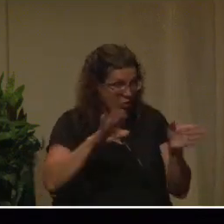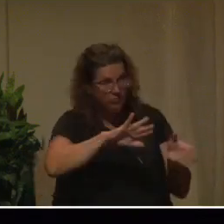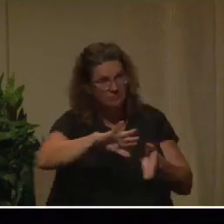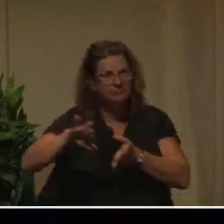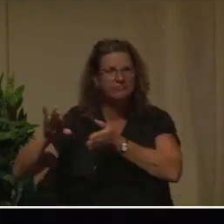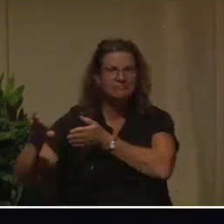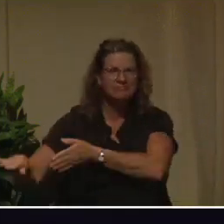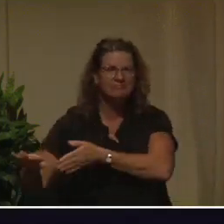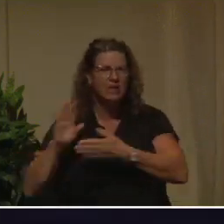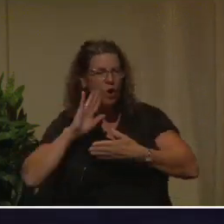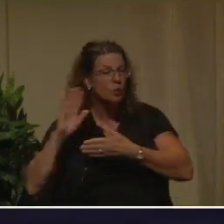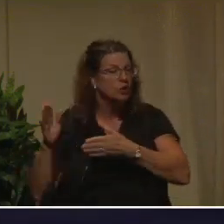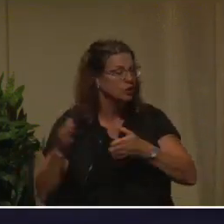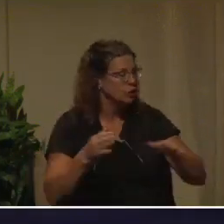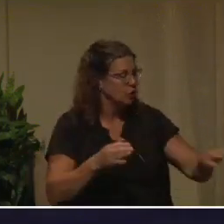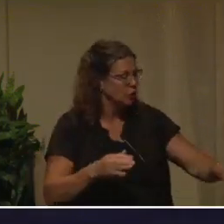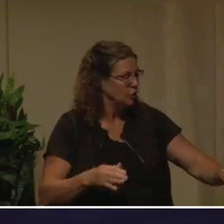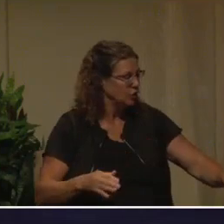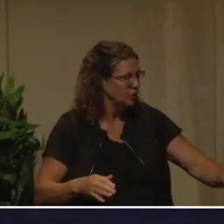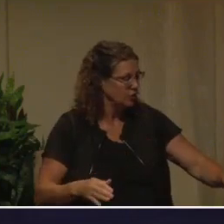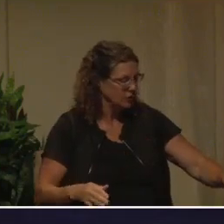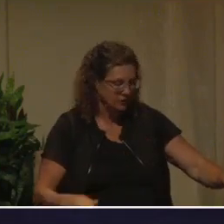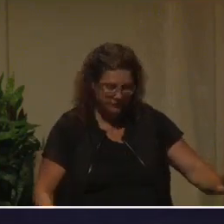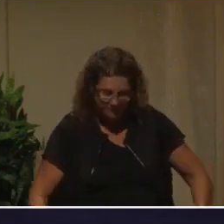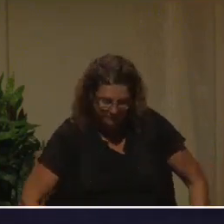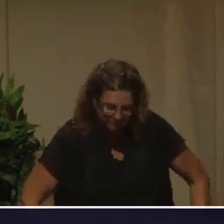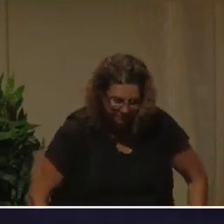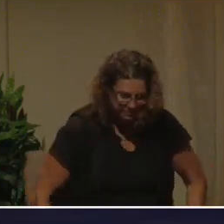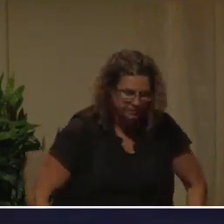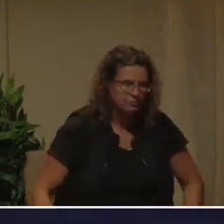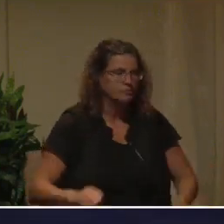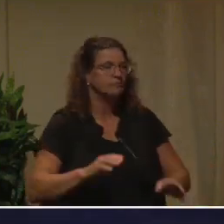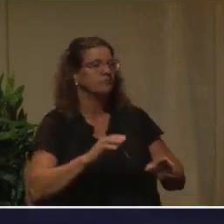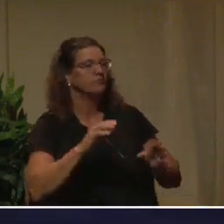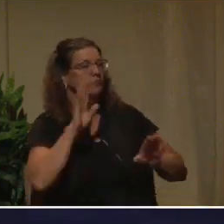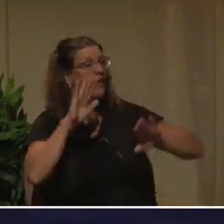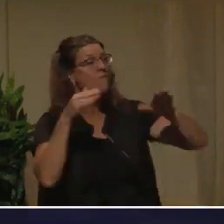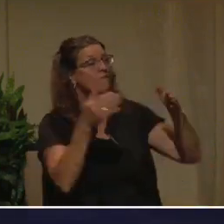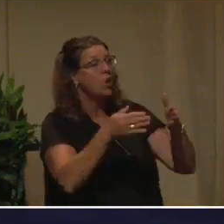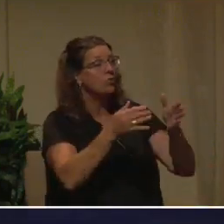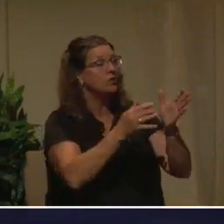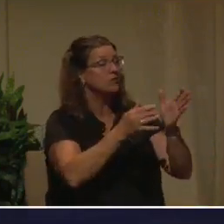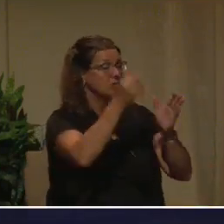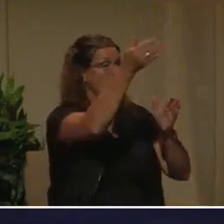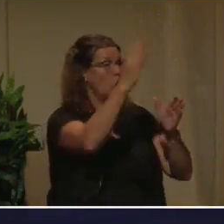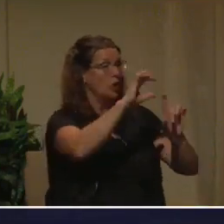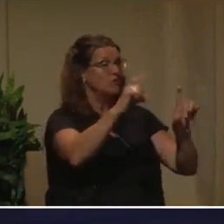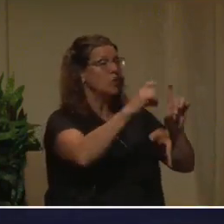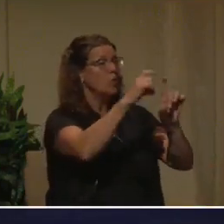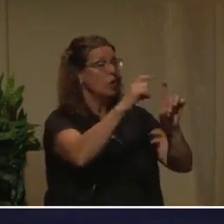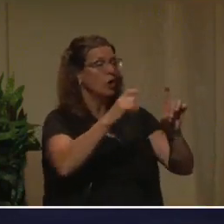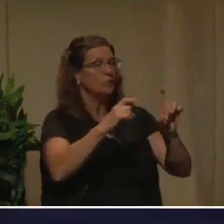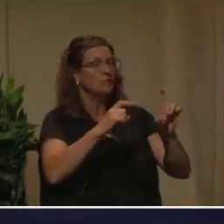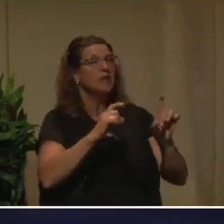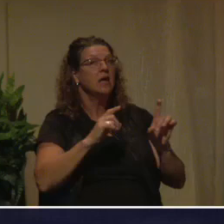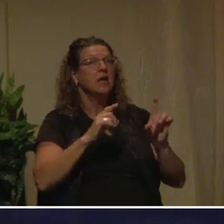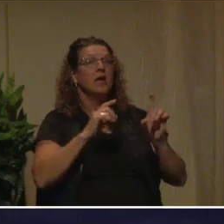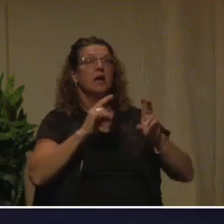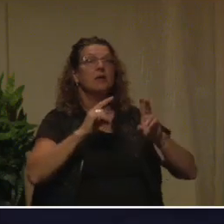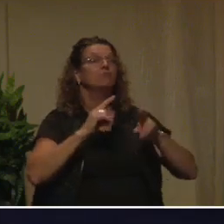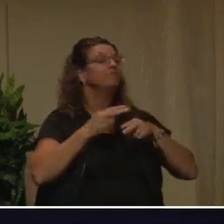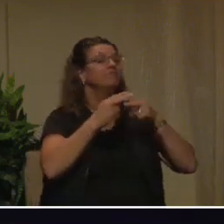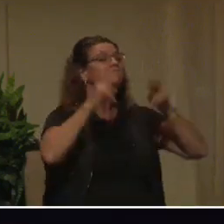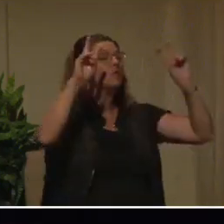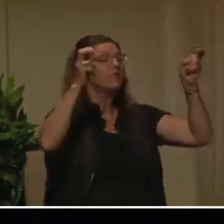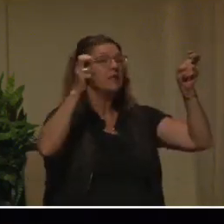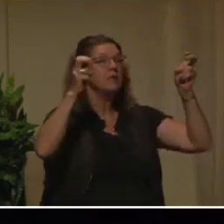God's Word. And we are continuing a series of messages called The Return of Christ. And we're